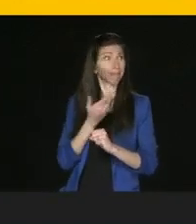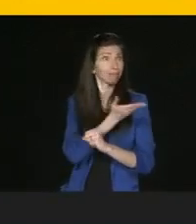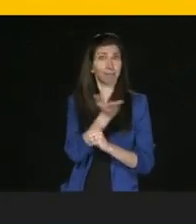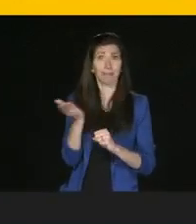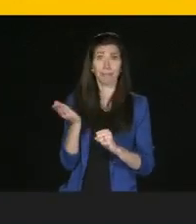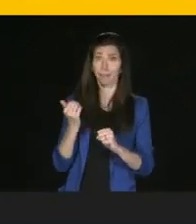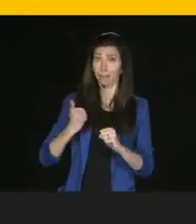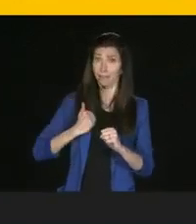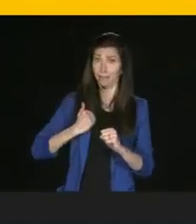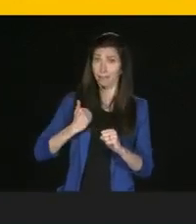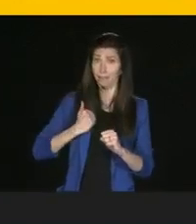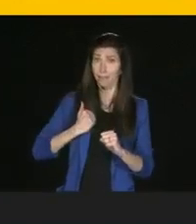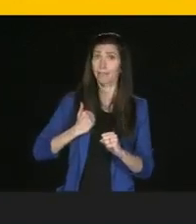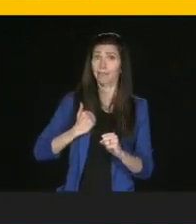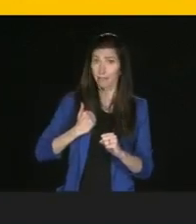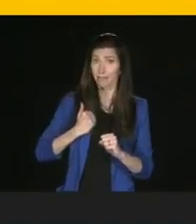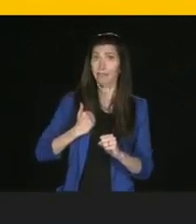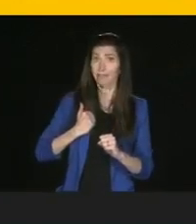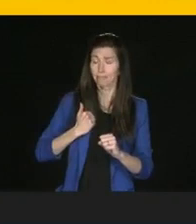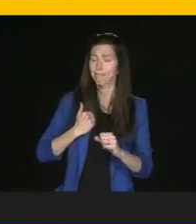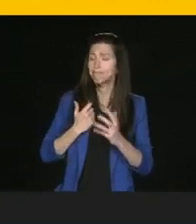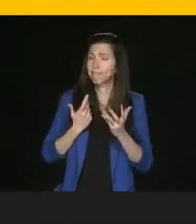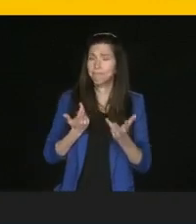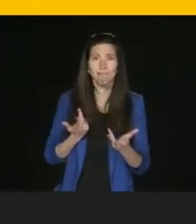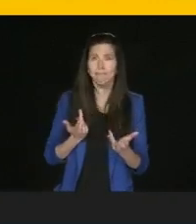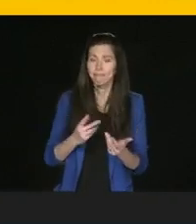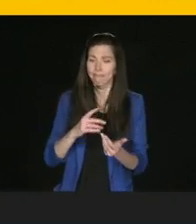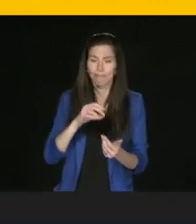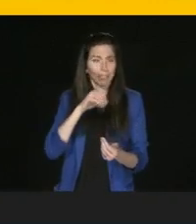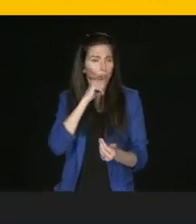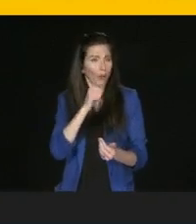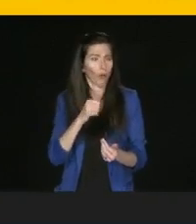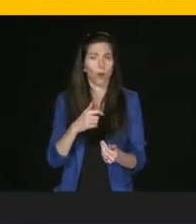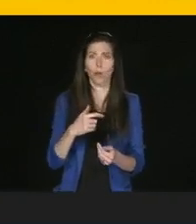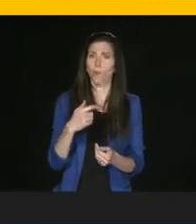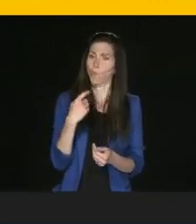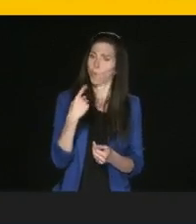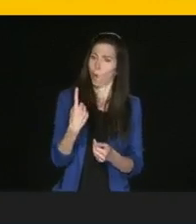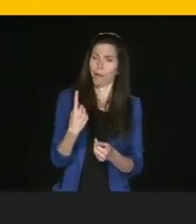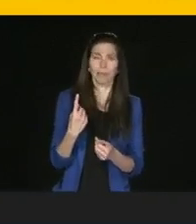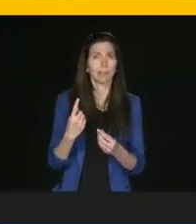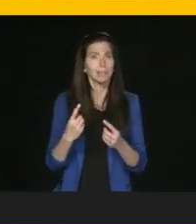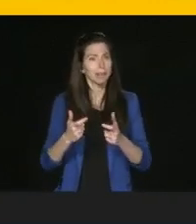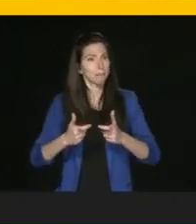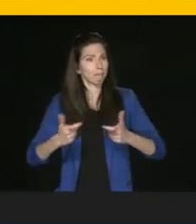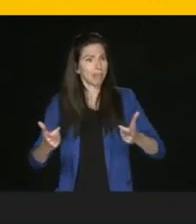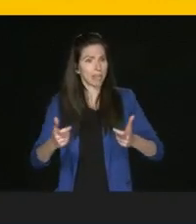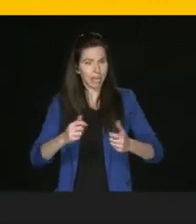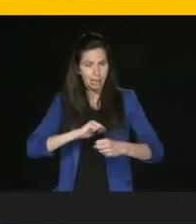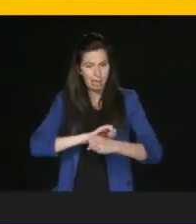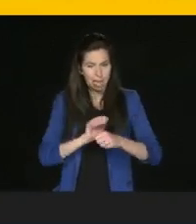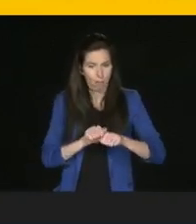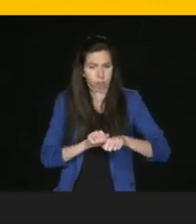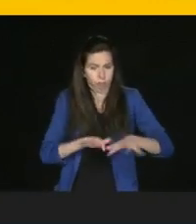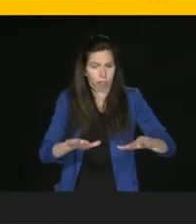isn't like one big epidemic. There are lots of smaller local epidemics in each province. So what that